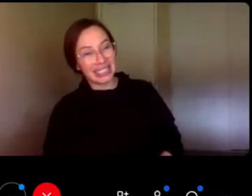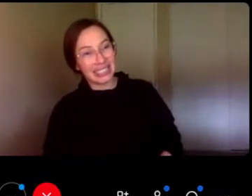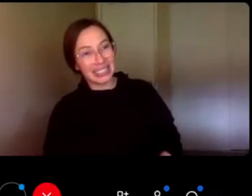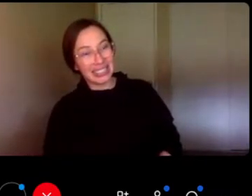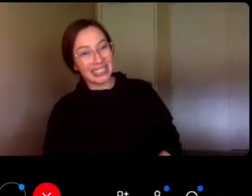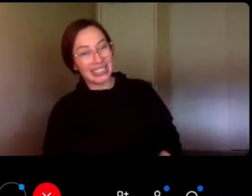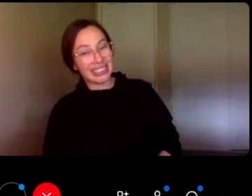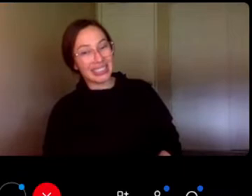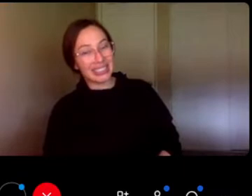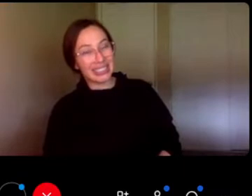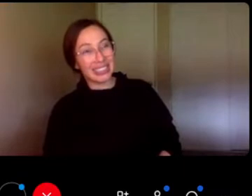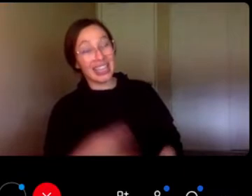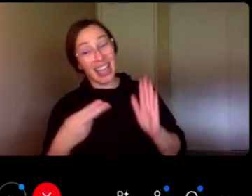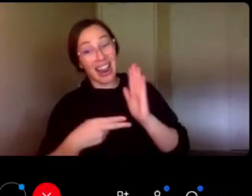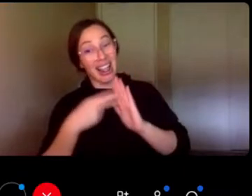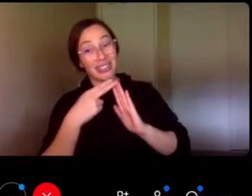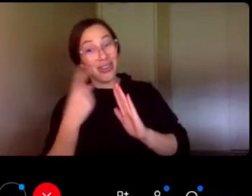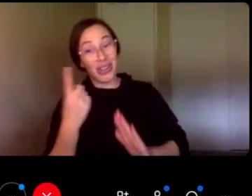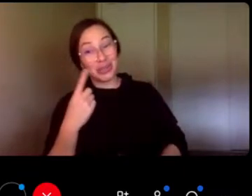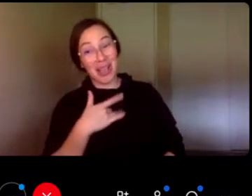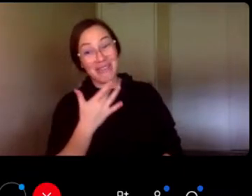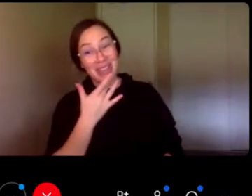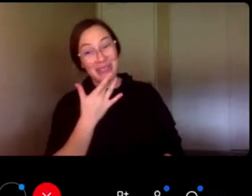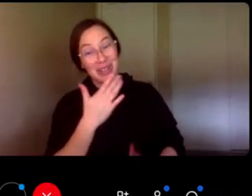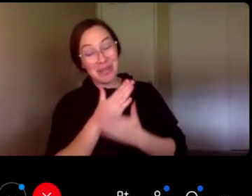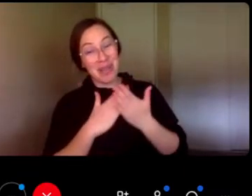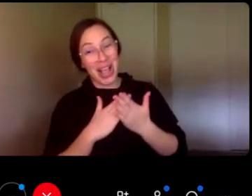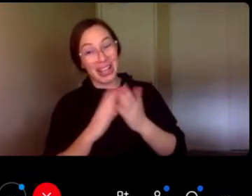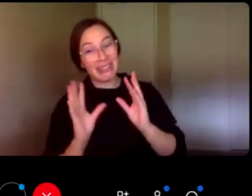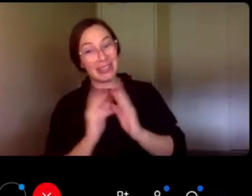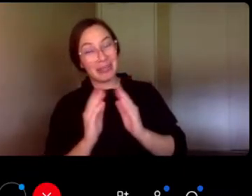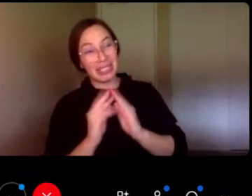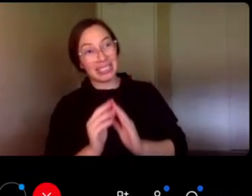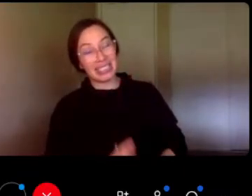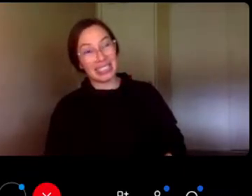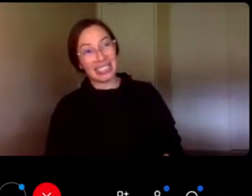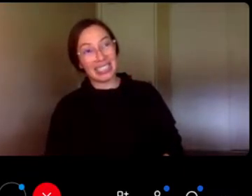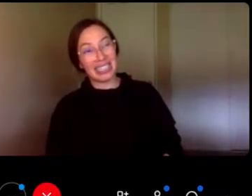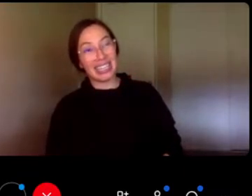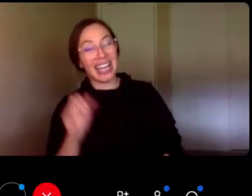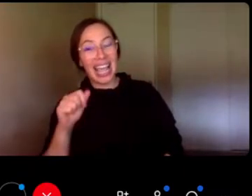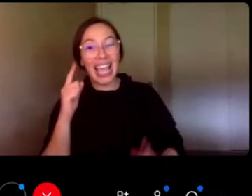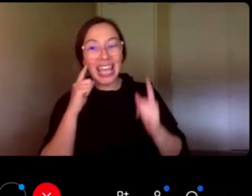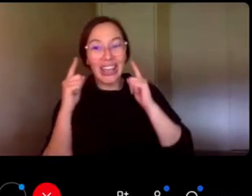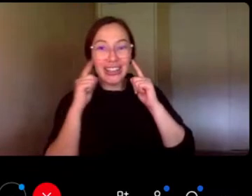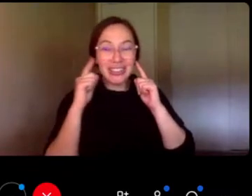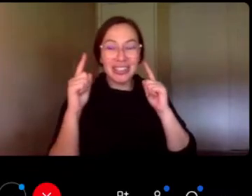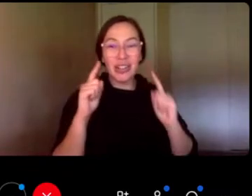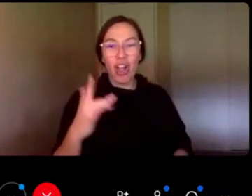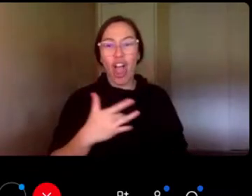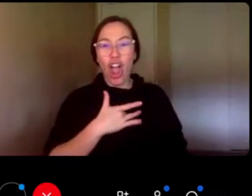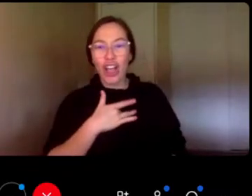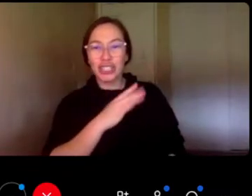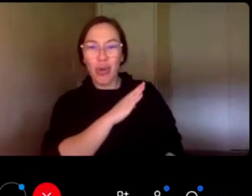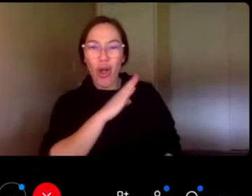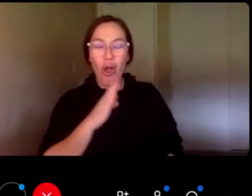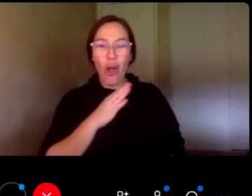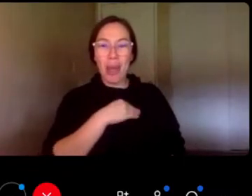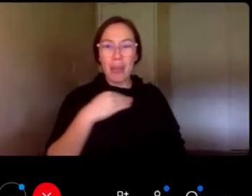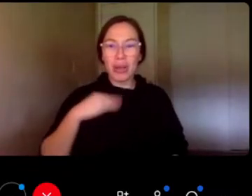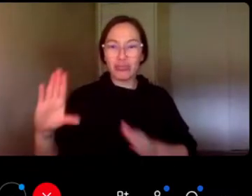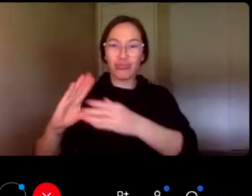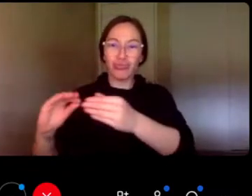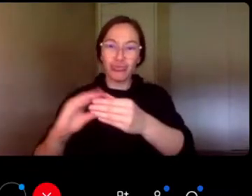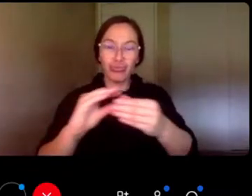wonderful. This is honestly always my favorite part of it, because I get to hear a little bit about the hearts of board members, and I get to hear it a lot